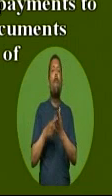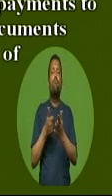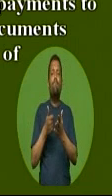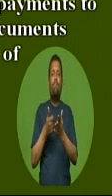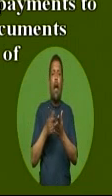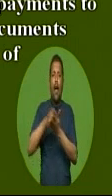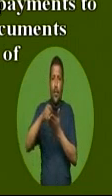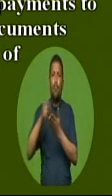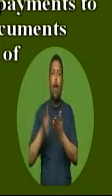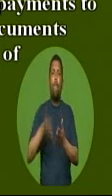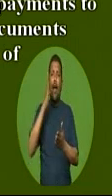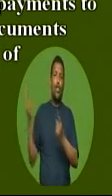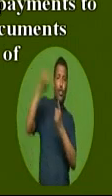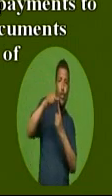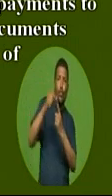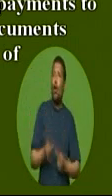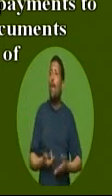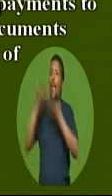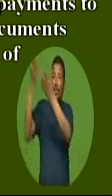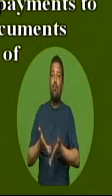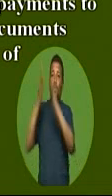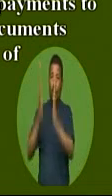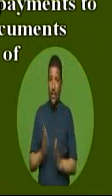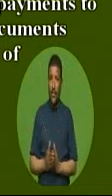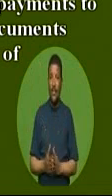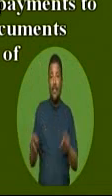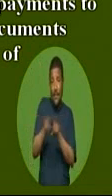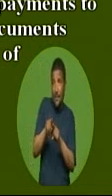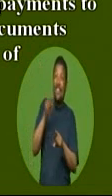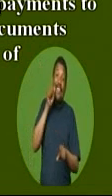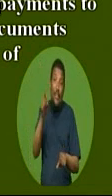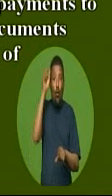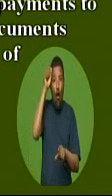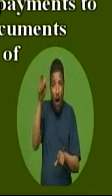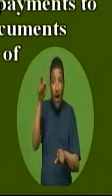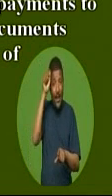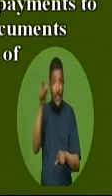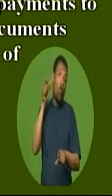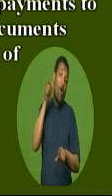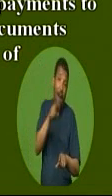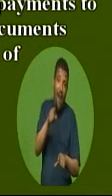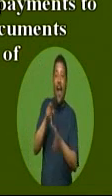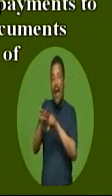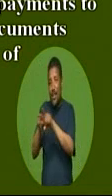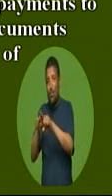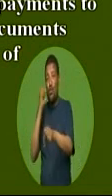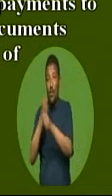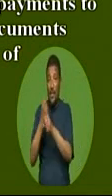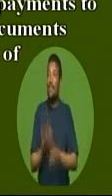banker to an exporter, stating his or her agreement to make payments to the